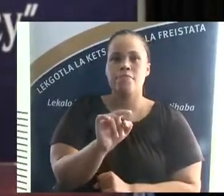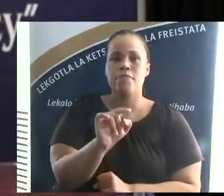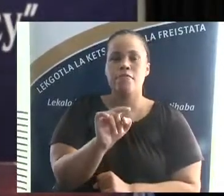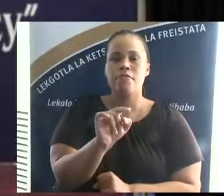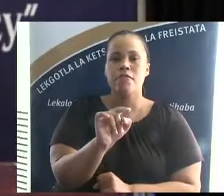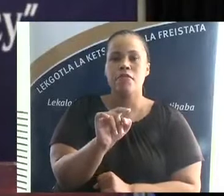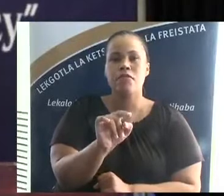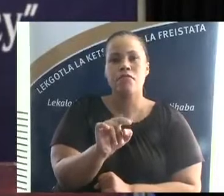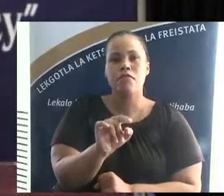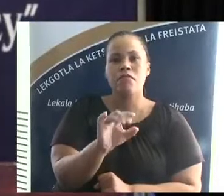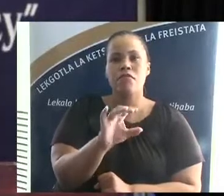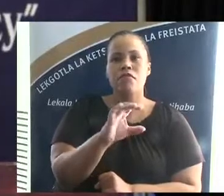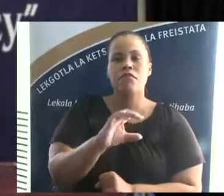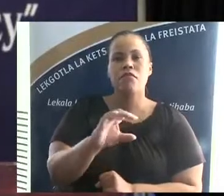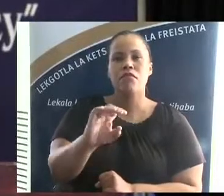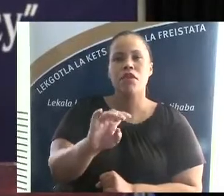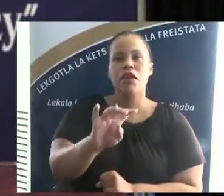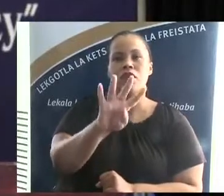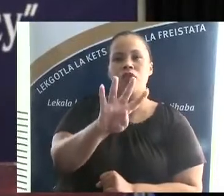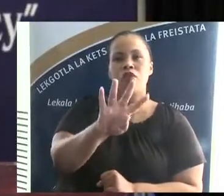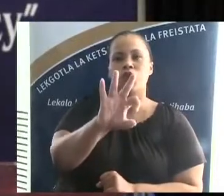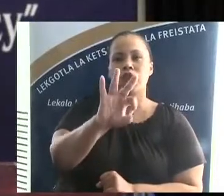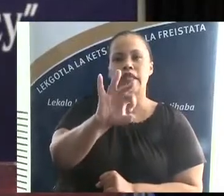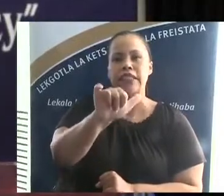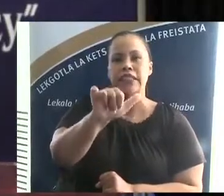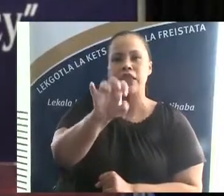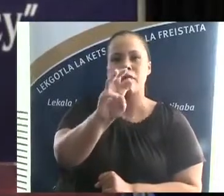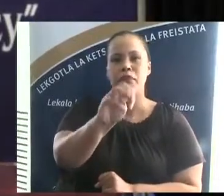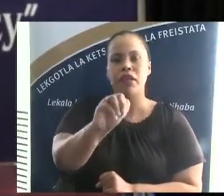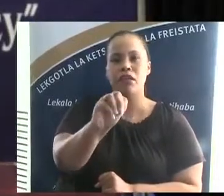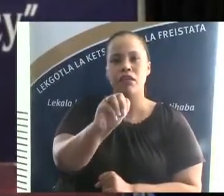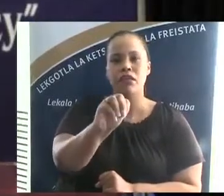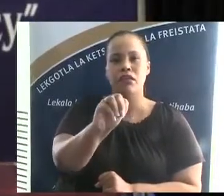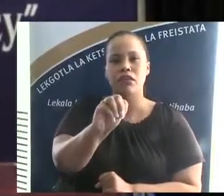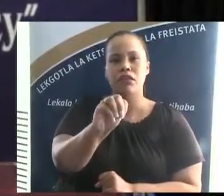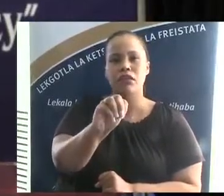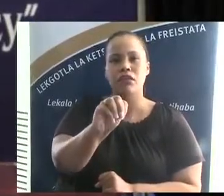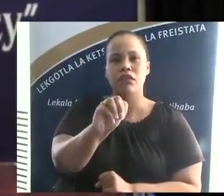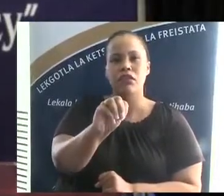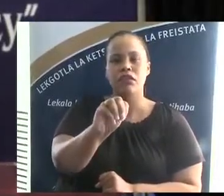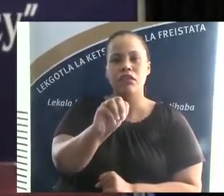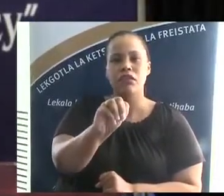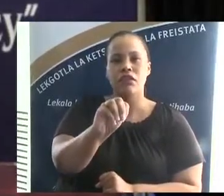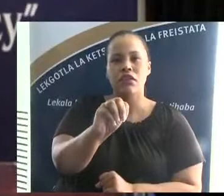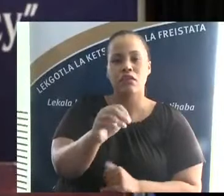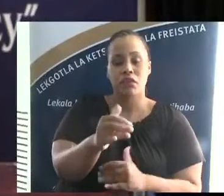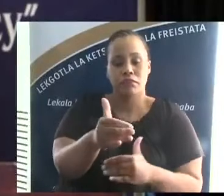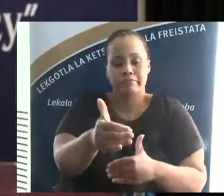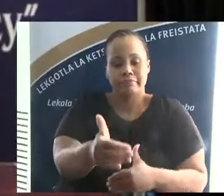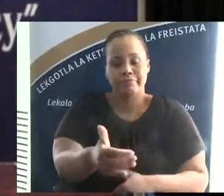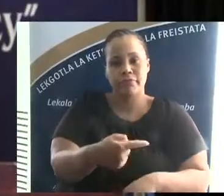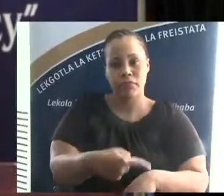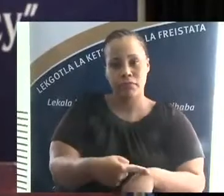tune of $436 million over the medium-term expenditure framework. We have also allocated an